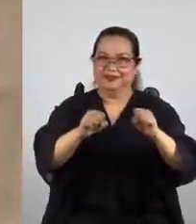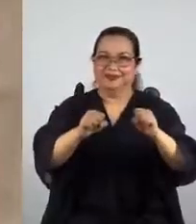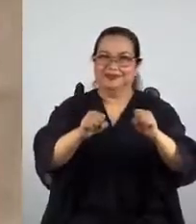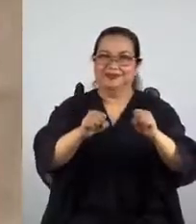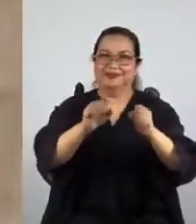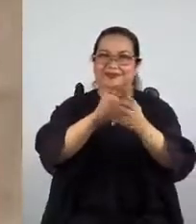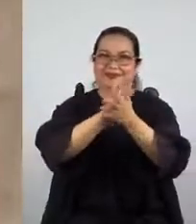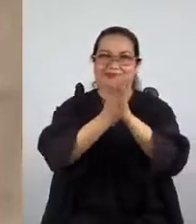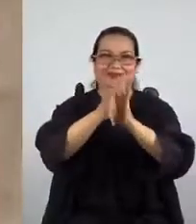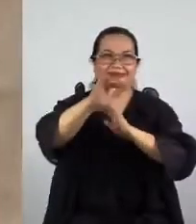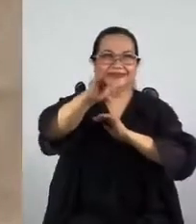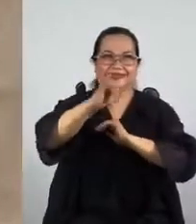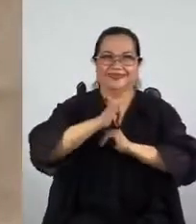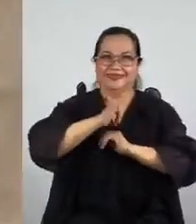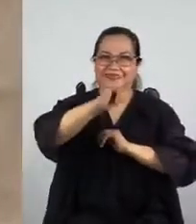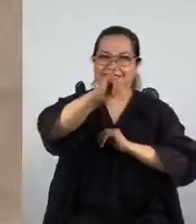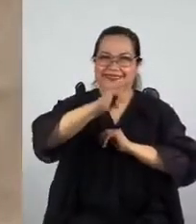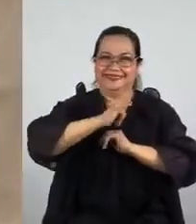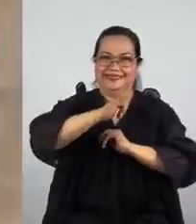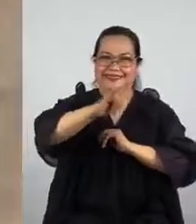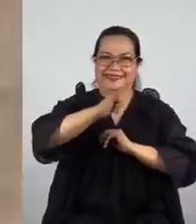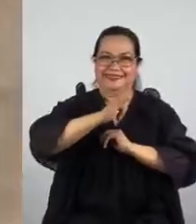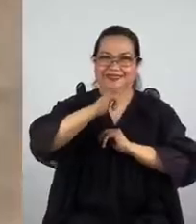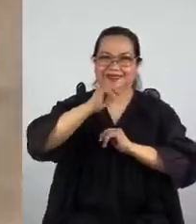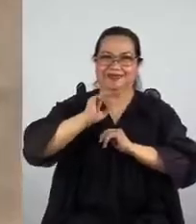be like us.